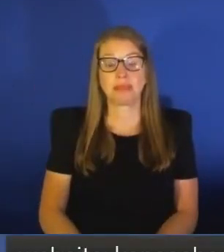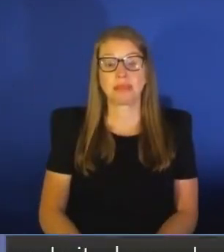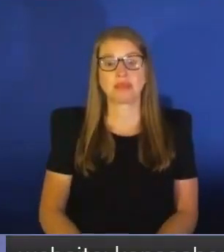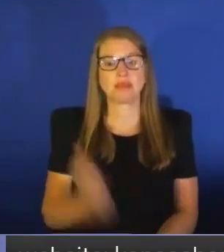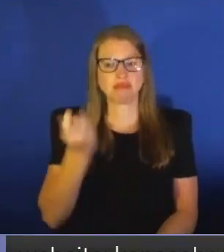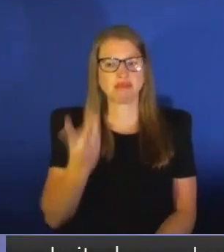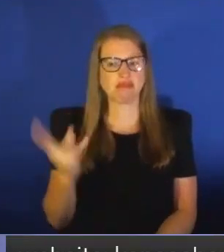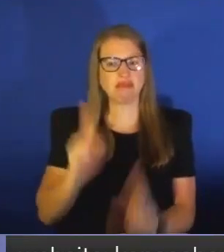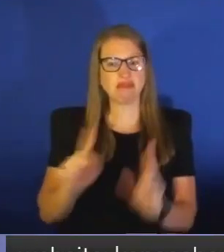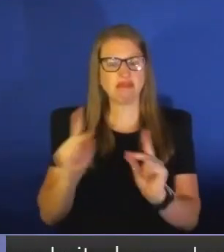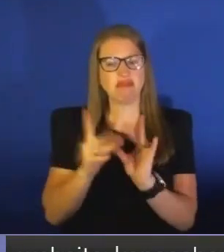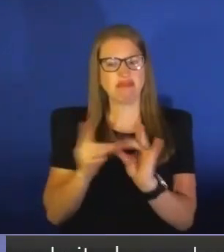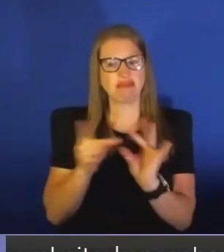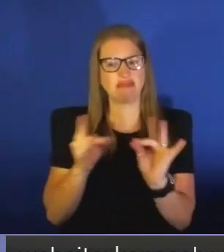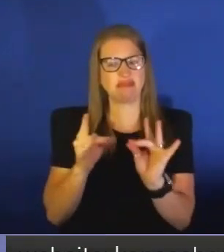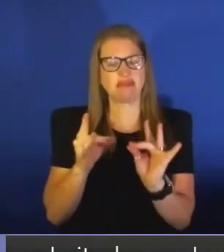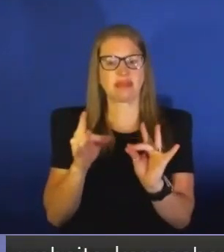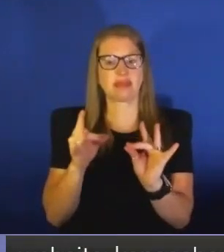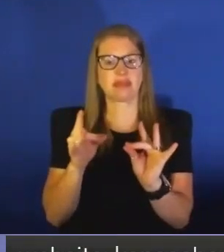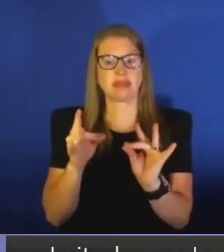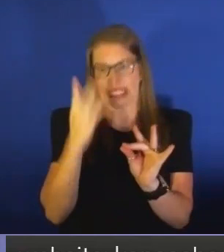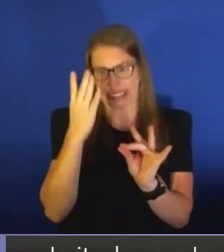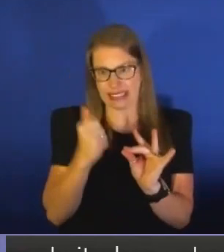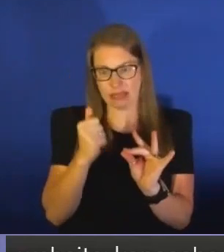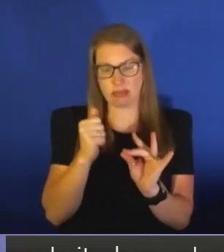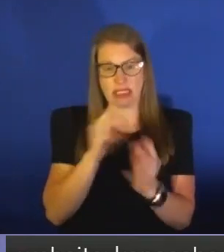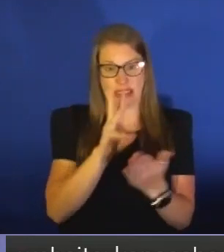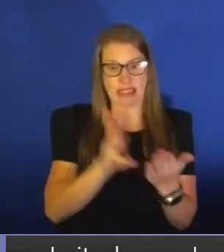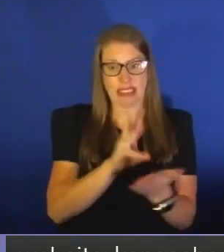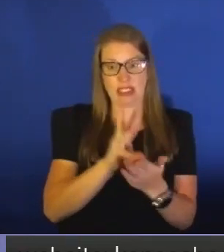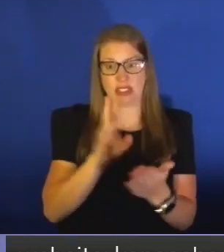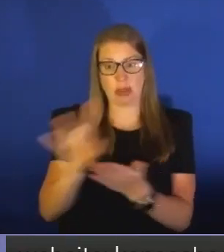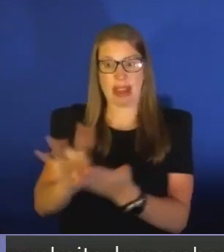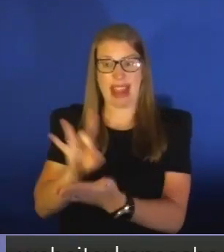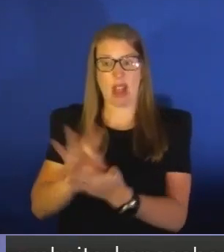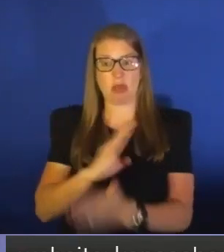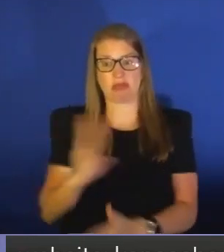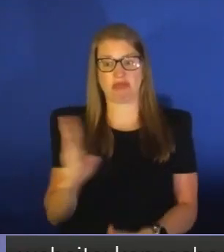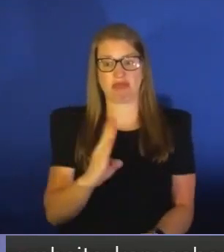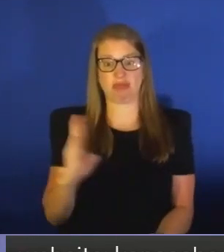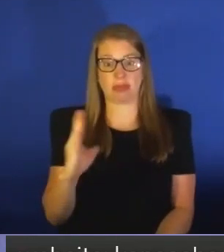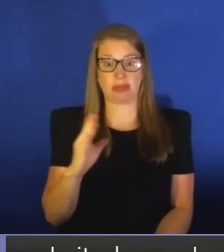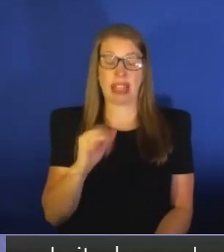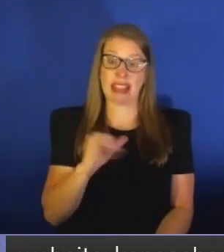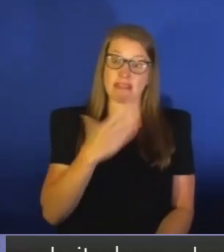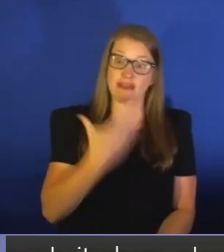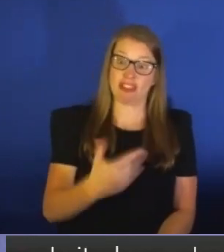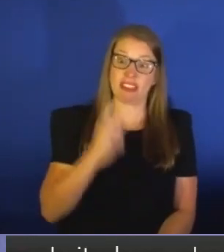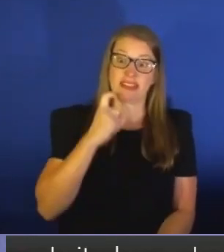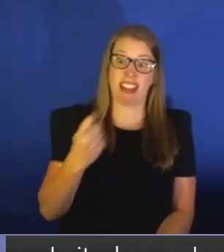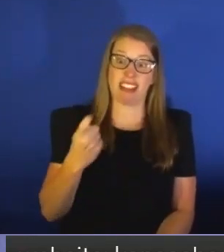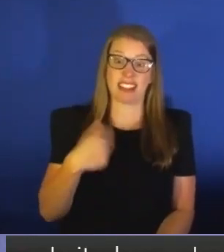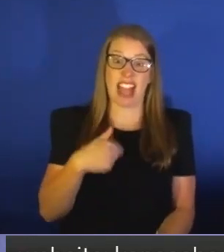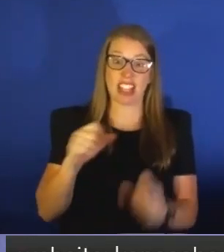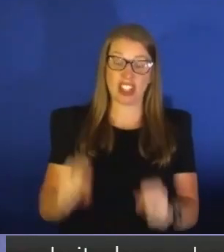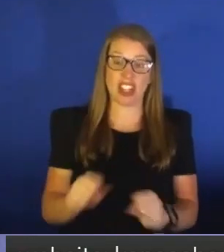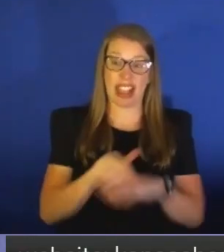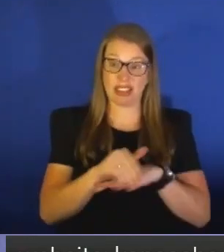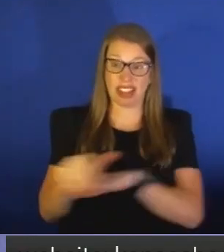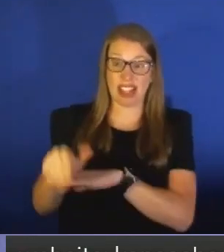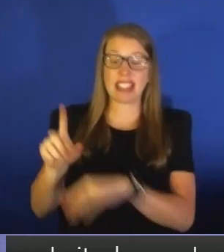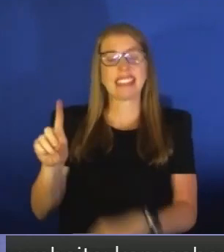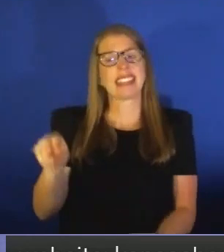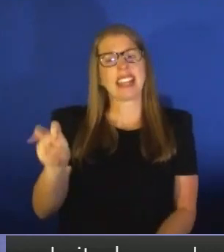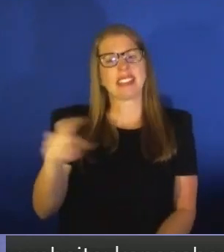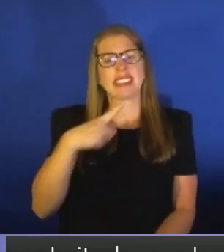top talk about how much sleep they were getting, 6 to 8 hours. That seems pretty good. I'm kind of jealous. Wish I could get that every single night. But Dave says, is 8